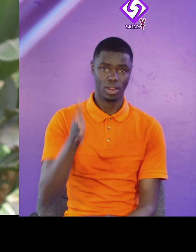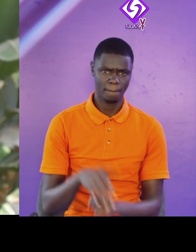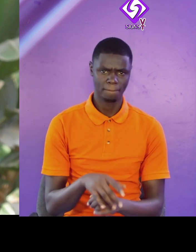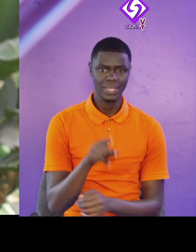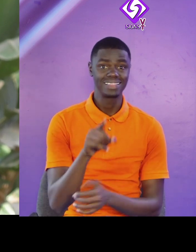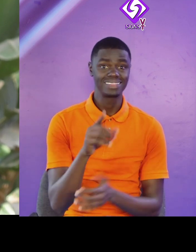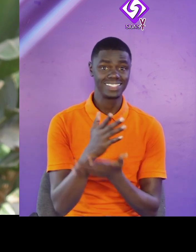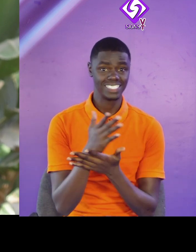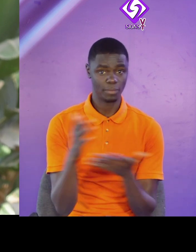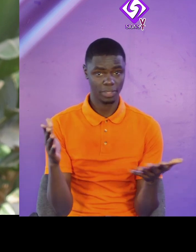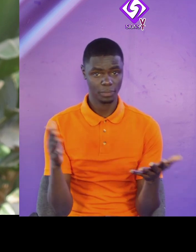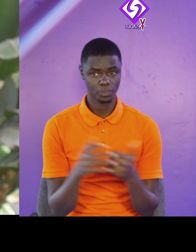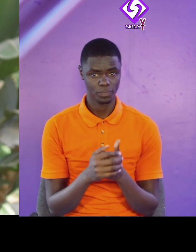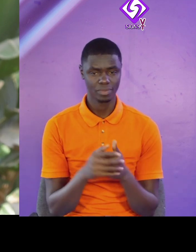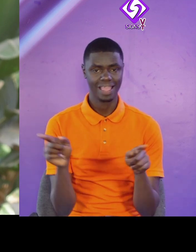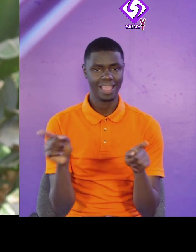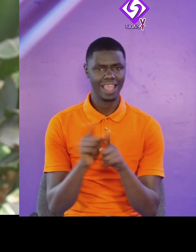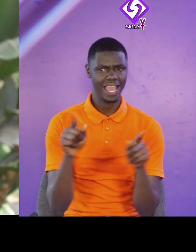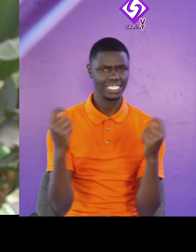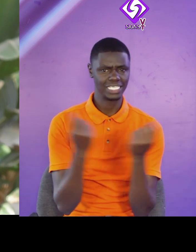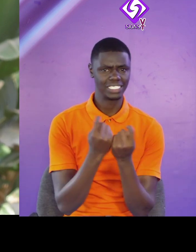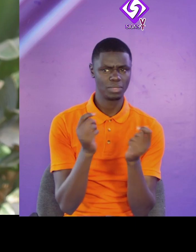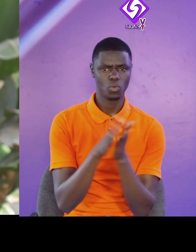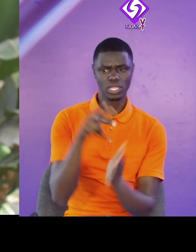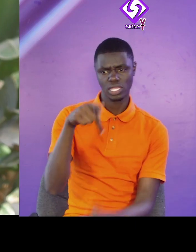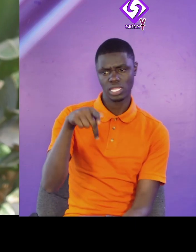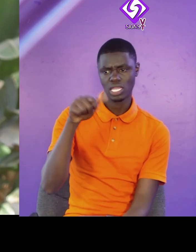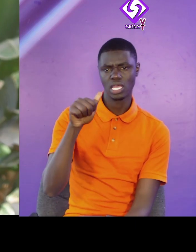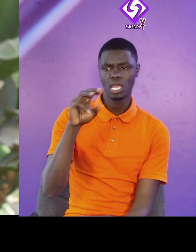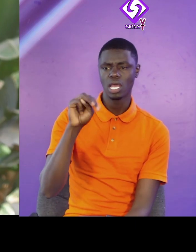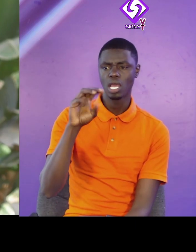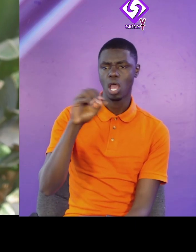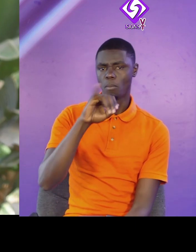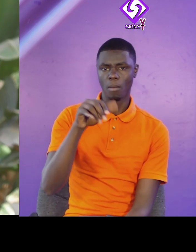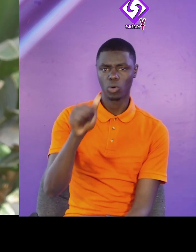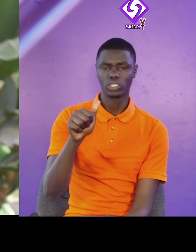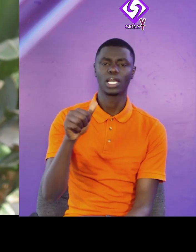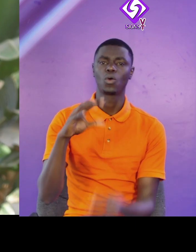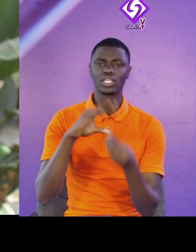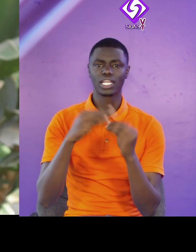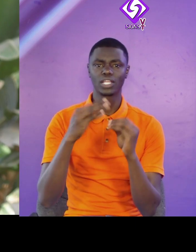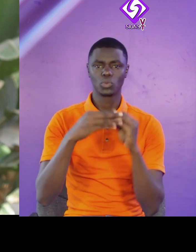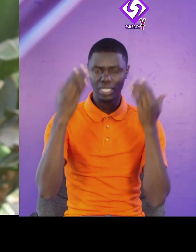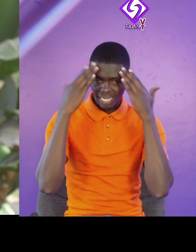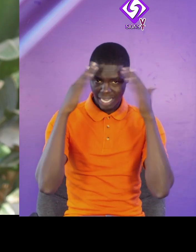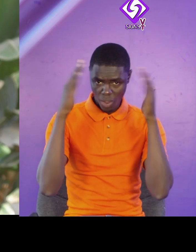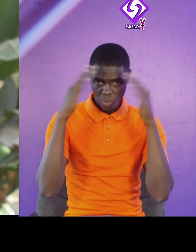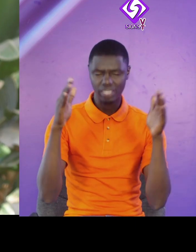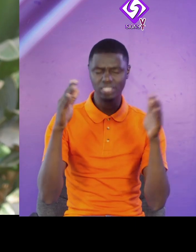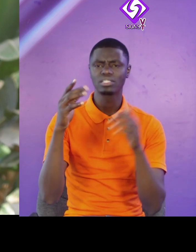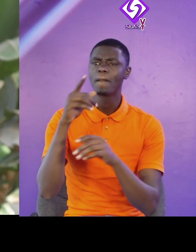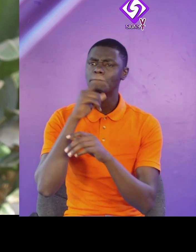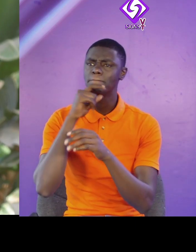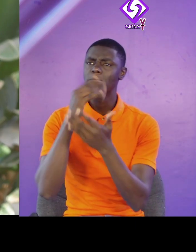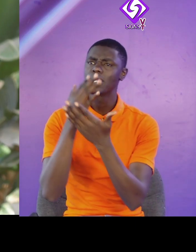that, as a team with Pamoja, we're trying to raise that awareness that, you know, for men,